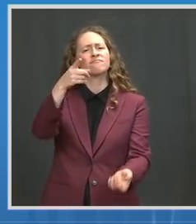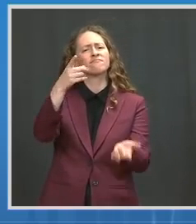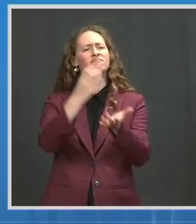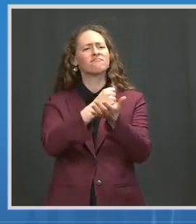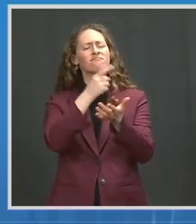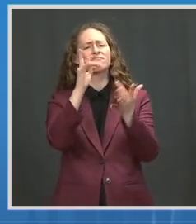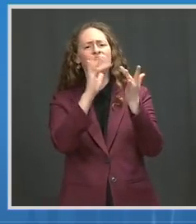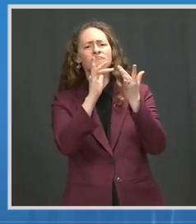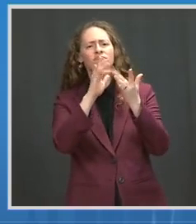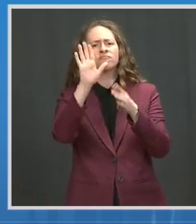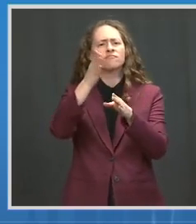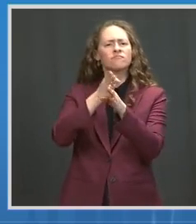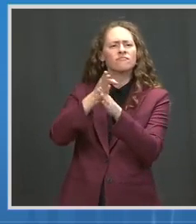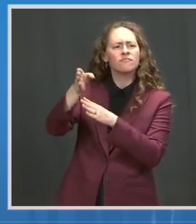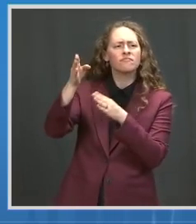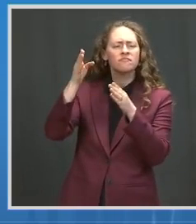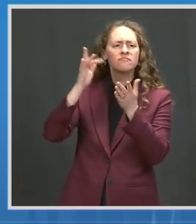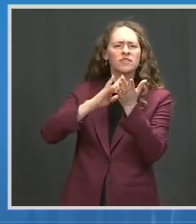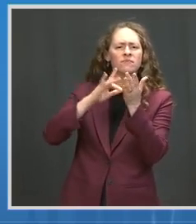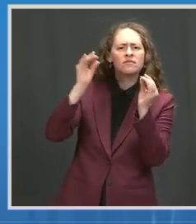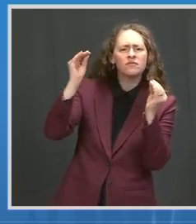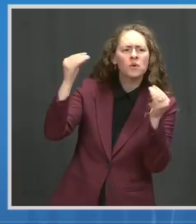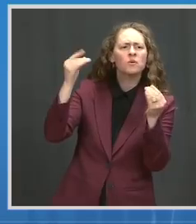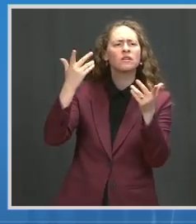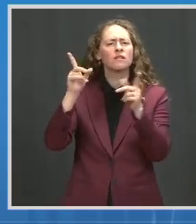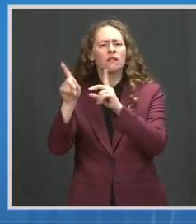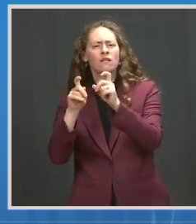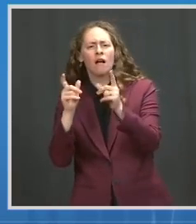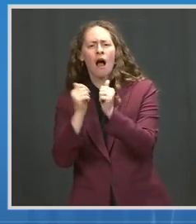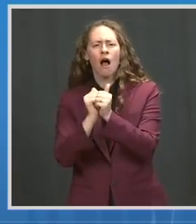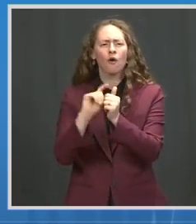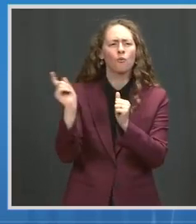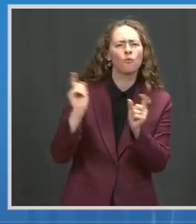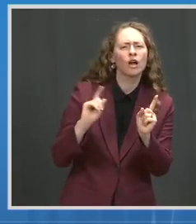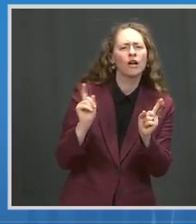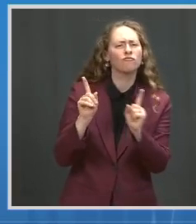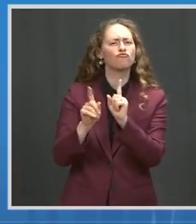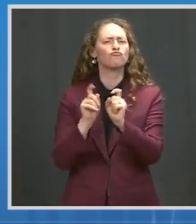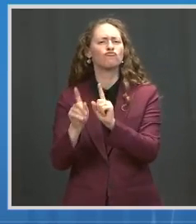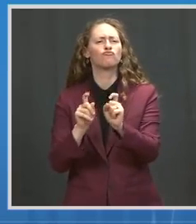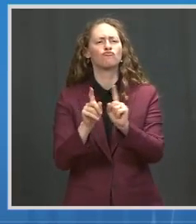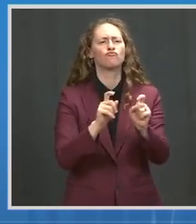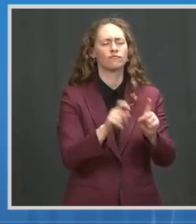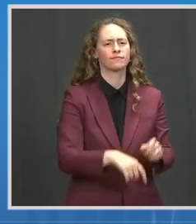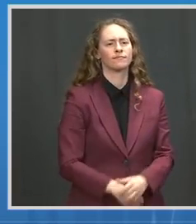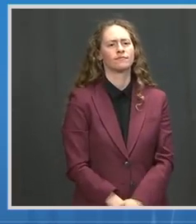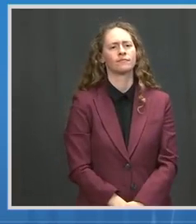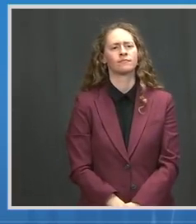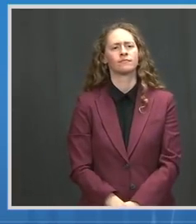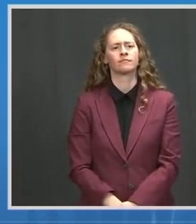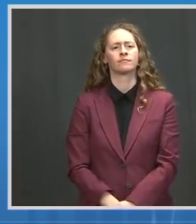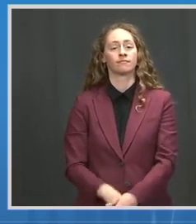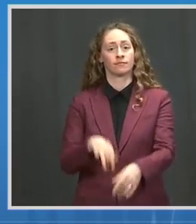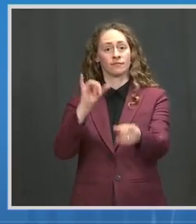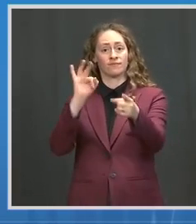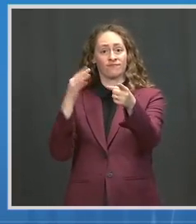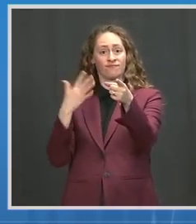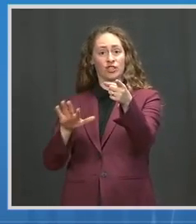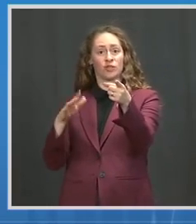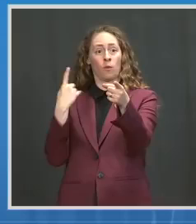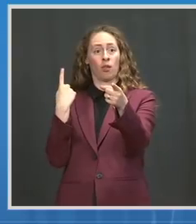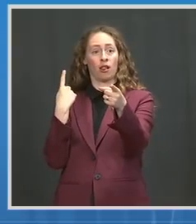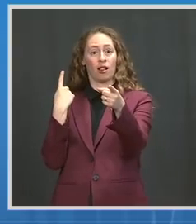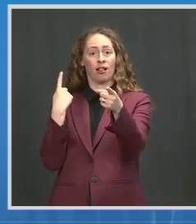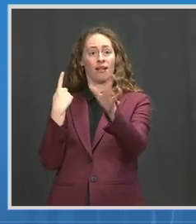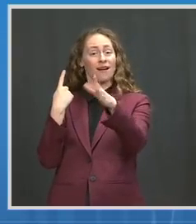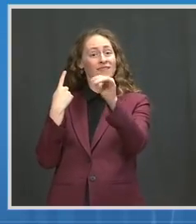to find out more about getting vaccinated. And if you've gotten your first dose of Pfizer or Moderna, don't forget to